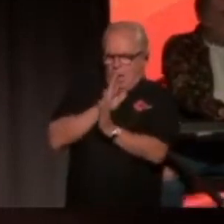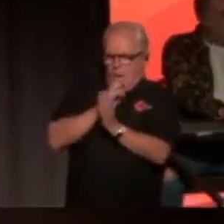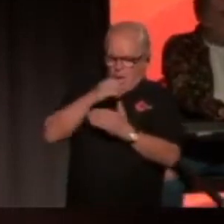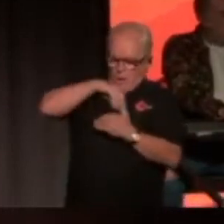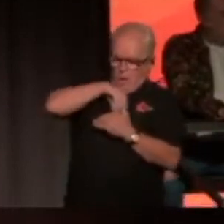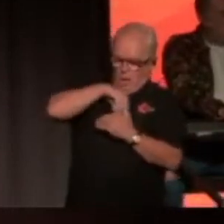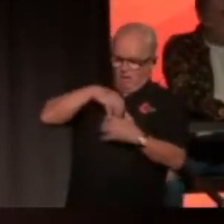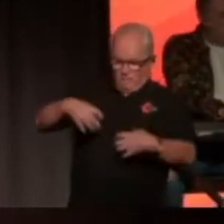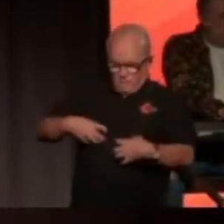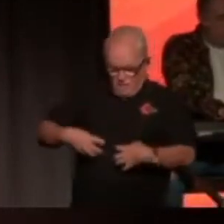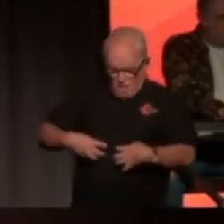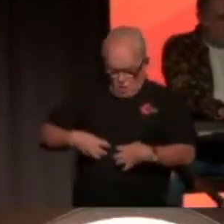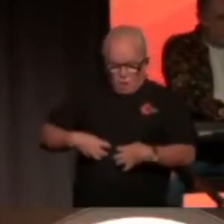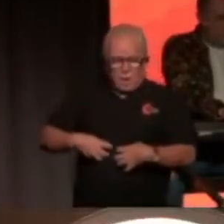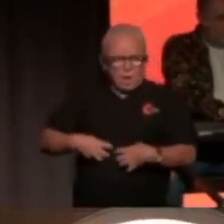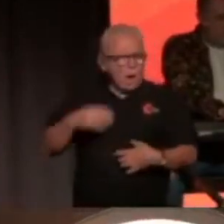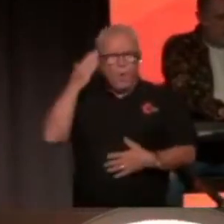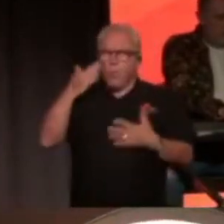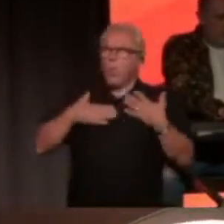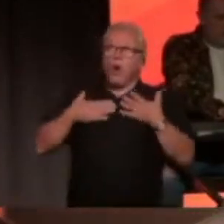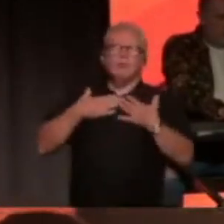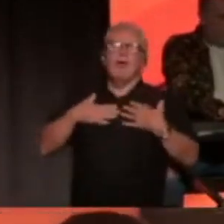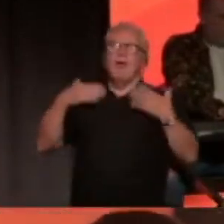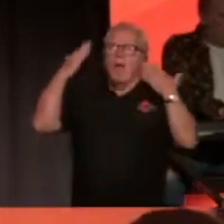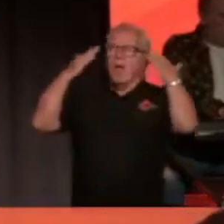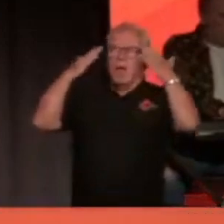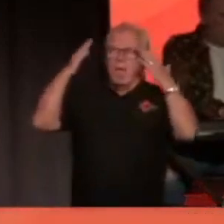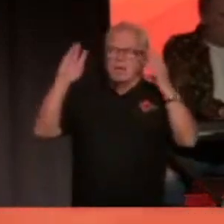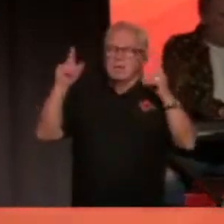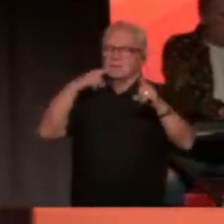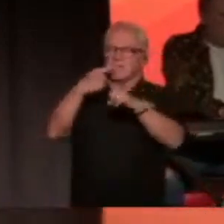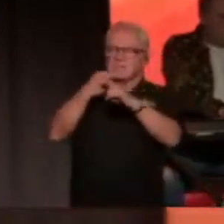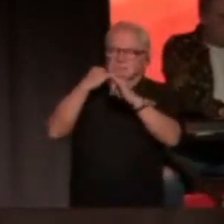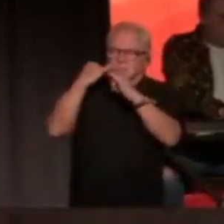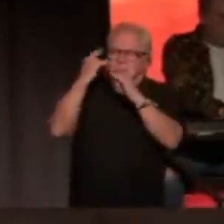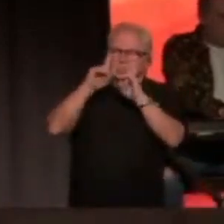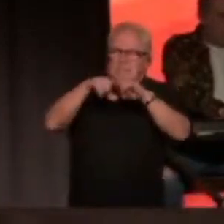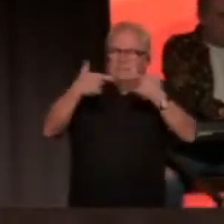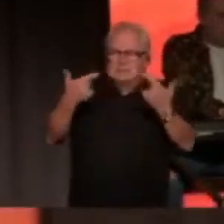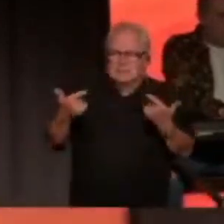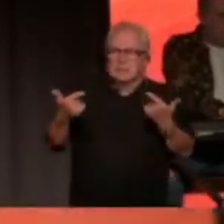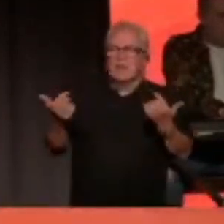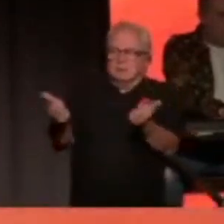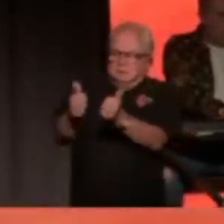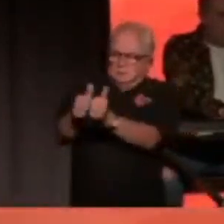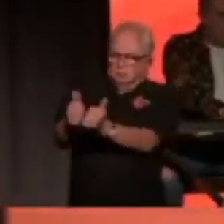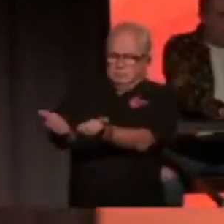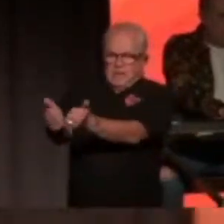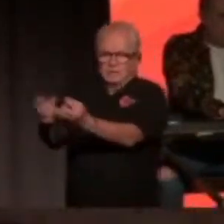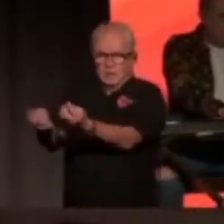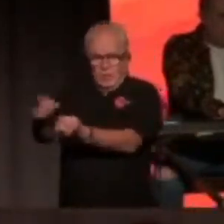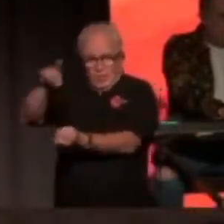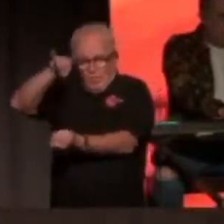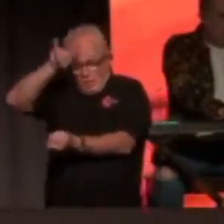there's fears, there's worries, there's things you've said that have come out of your mouth that are just in agreement with the enemy.